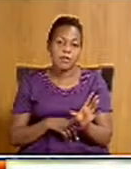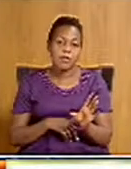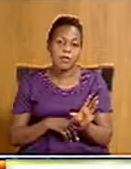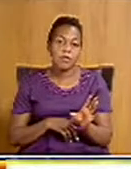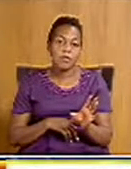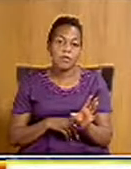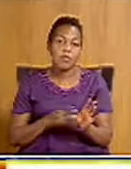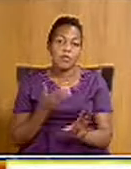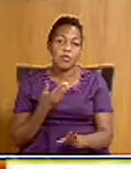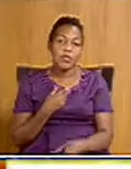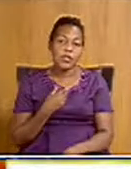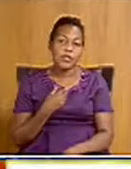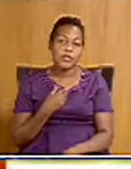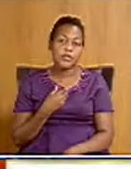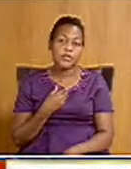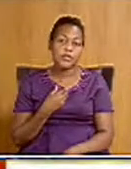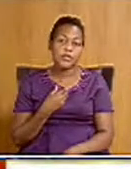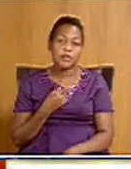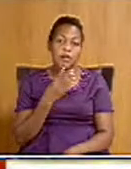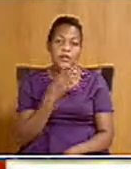had